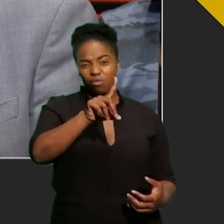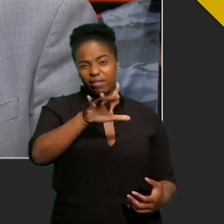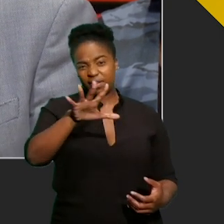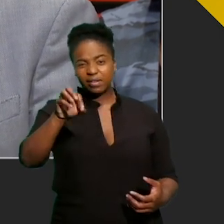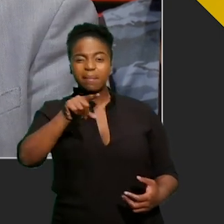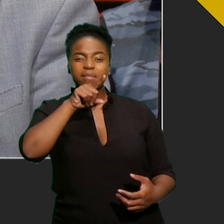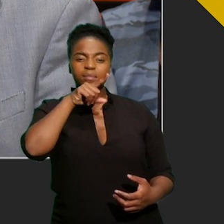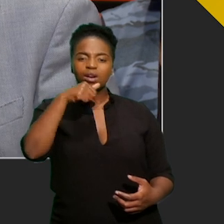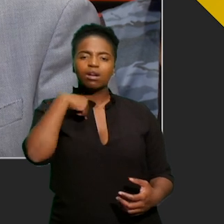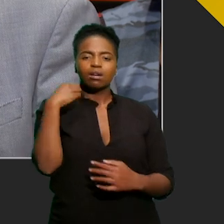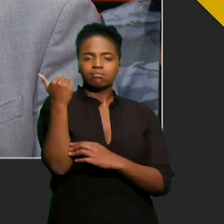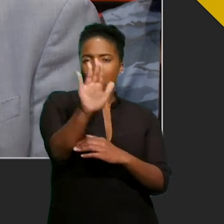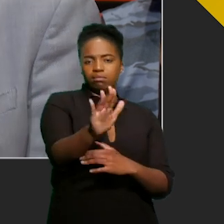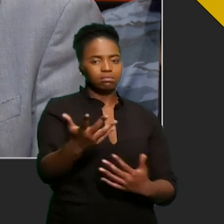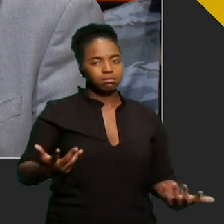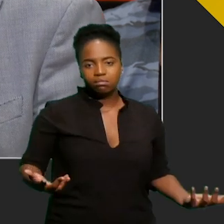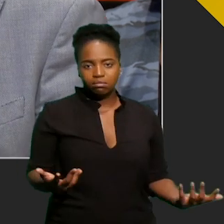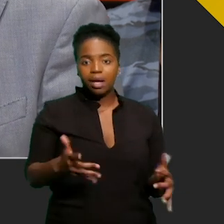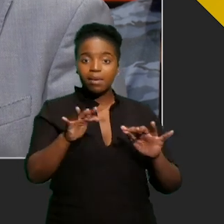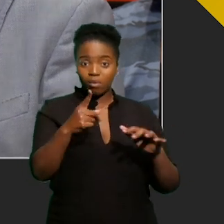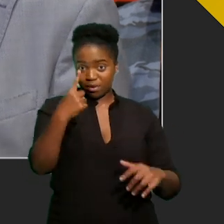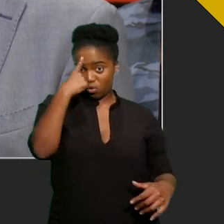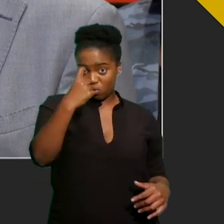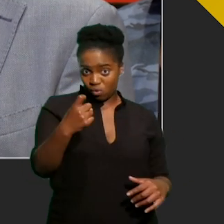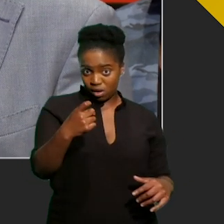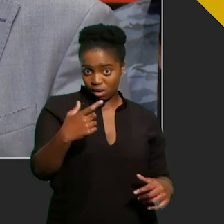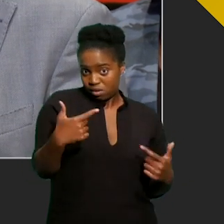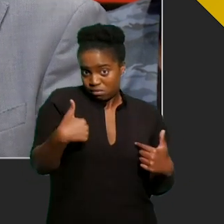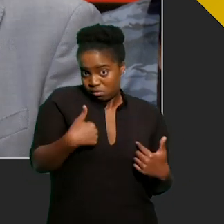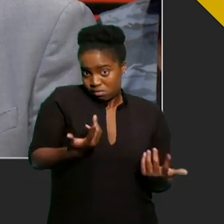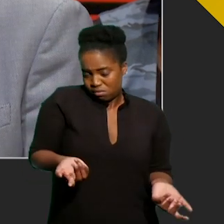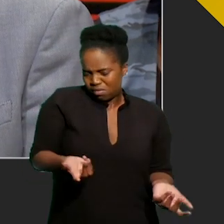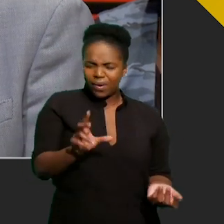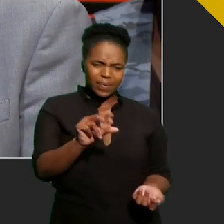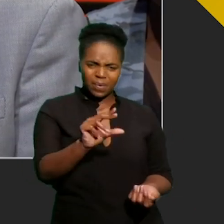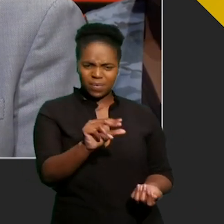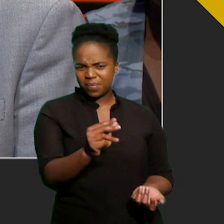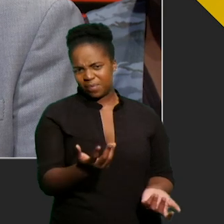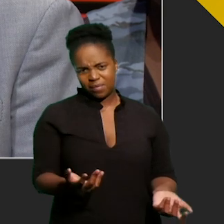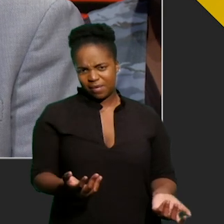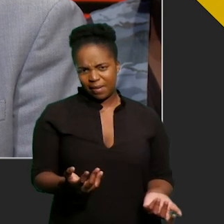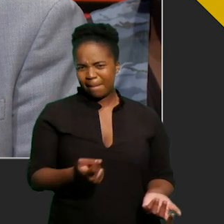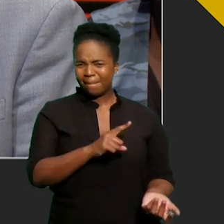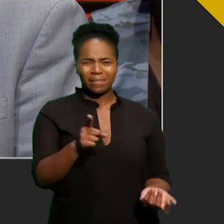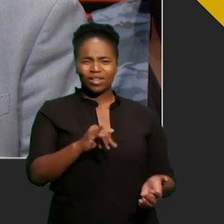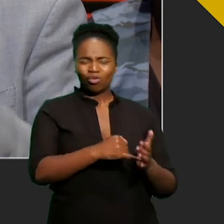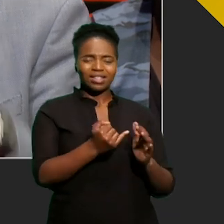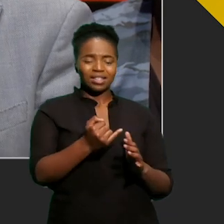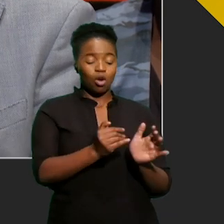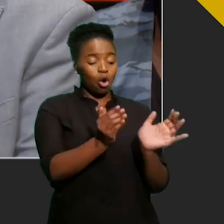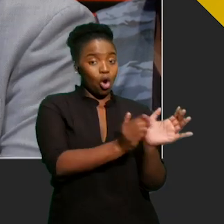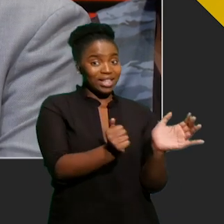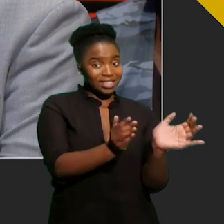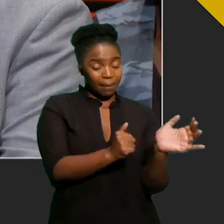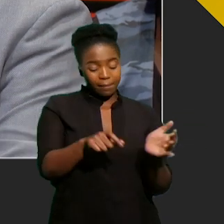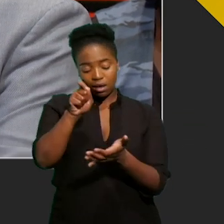don't have to verify anything. I can just put out a tweet. Are you gonna believe it just because I'm followed by 150,000? No, people. Right? That's not journalism. The distinction between gossip